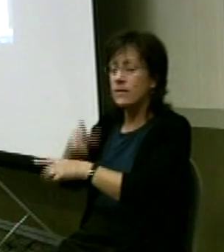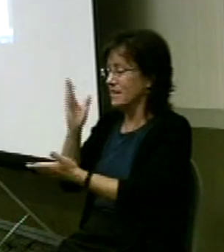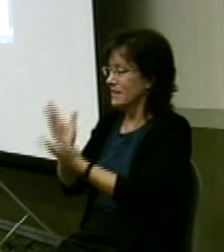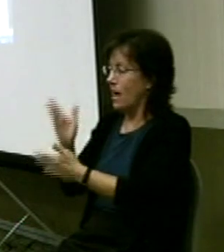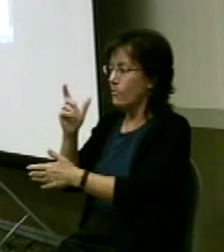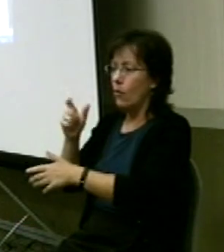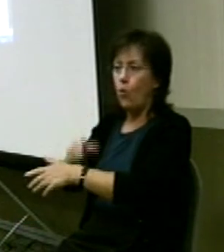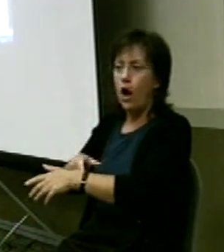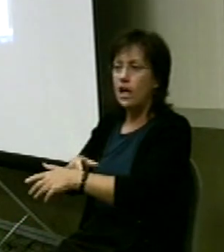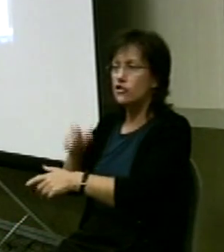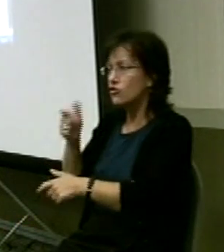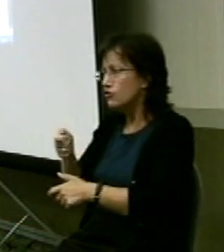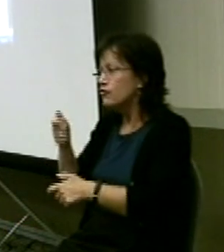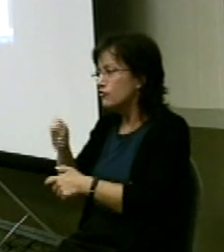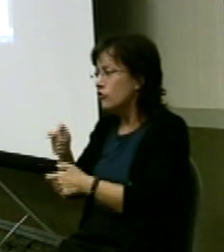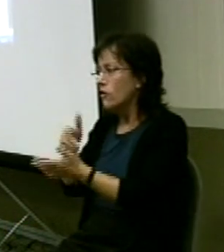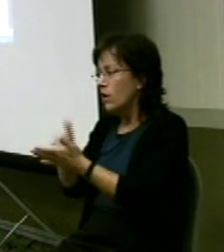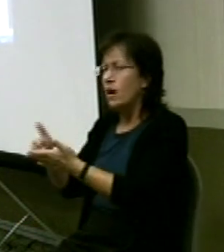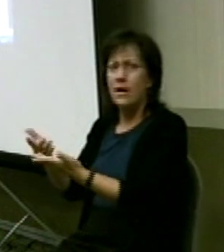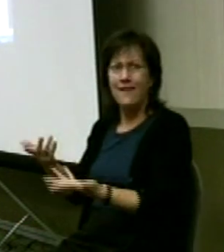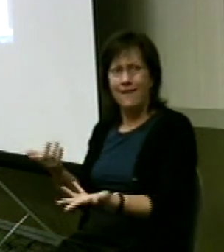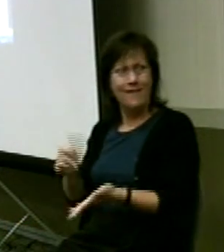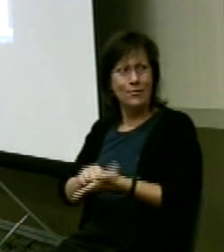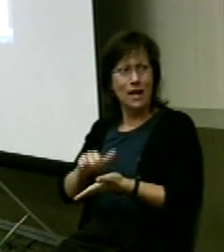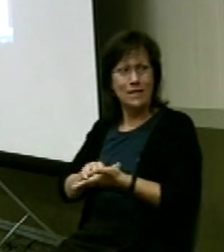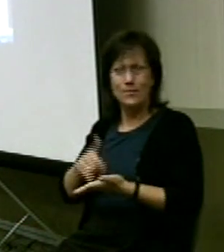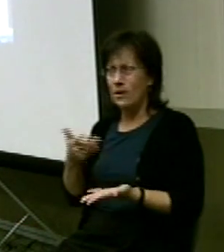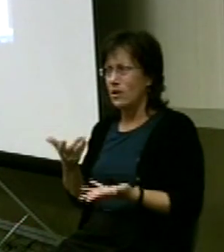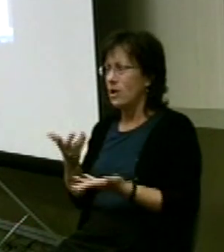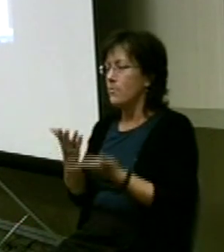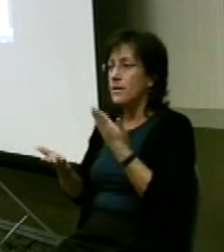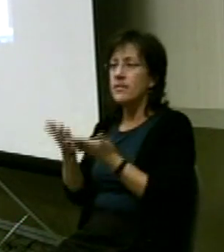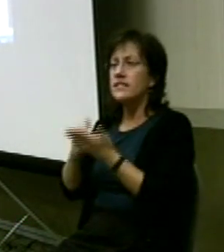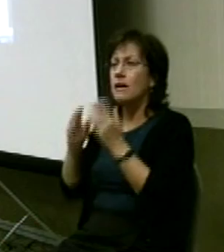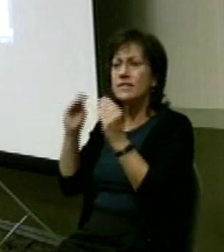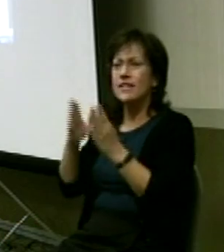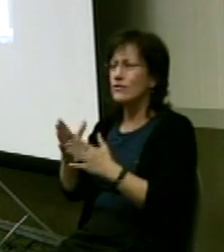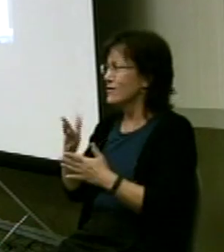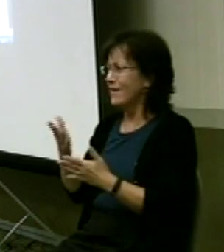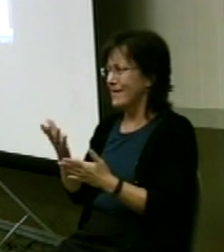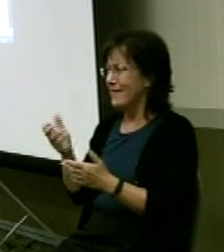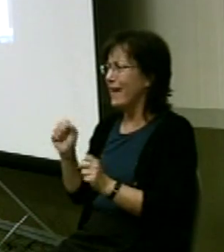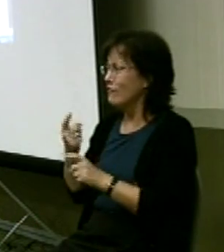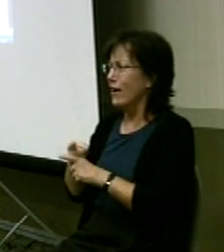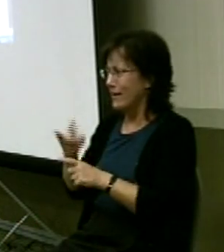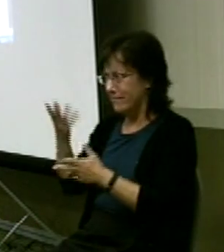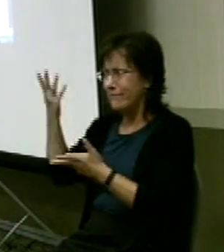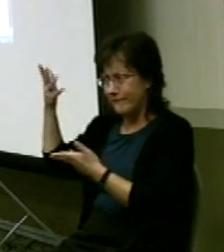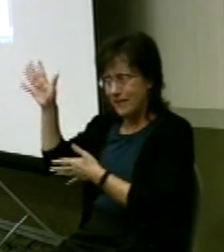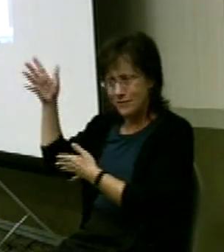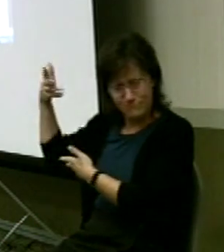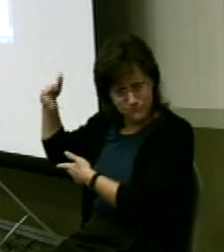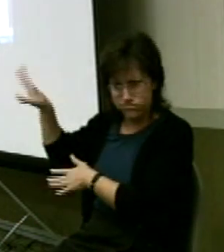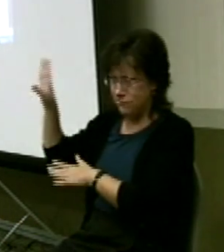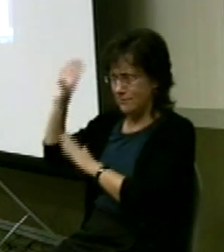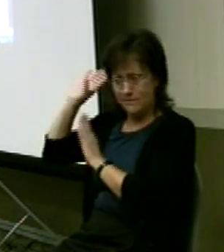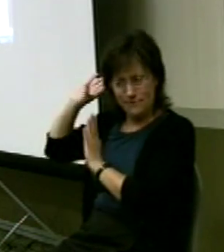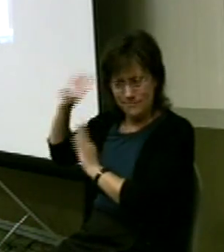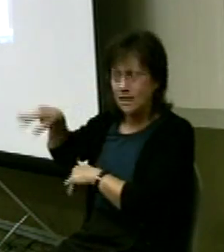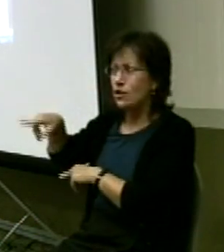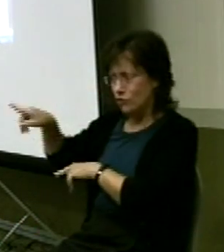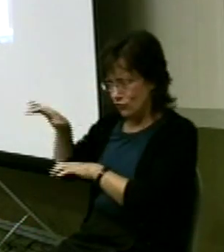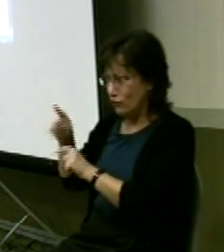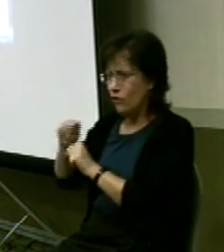frequency and things, that might not be possible. Right. And it may just even be where some teachers are just like, you know, too much work, forget about